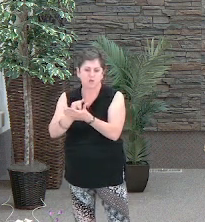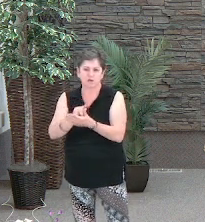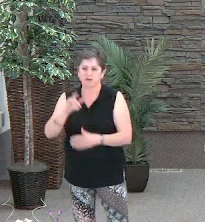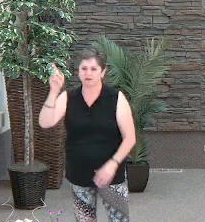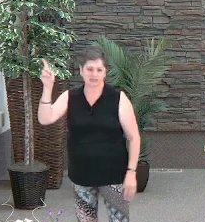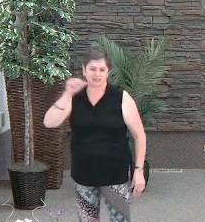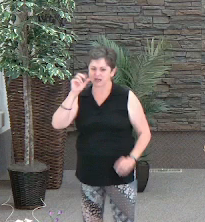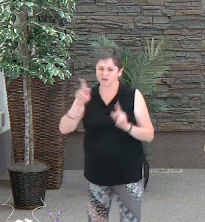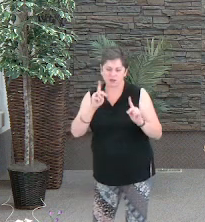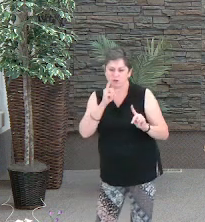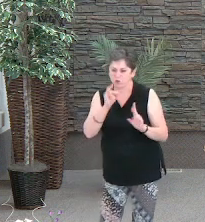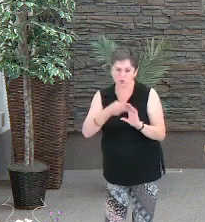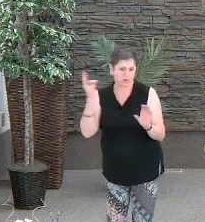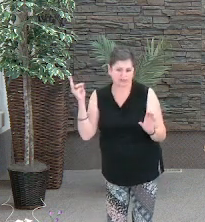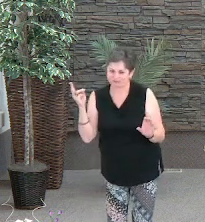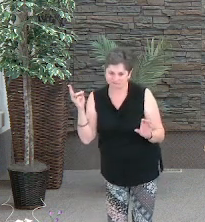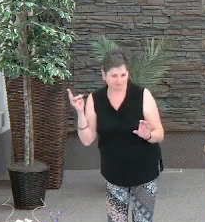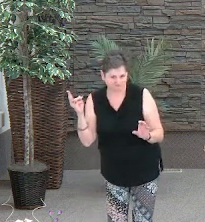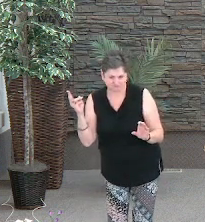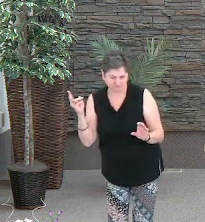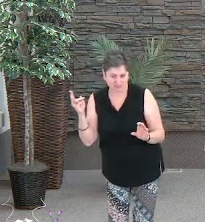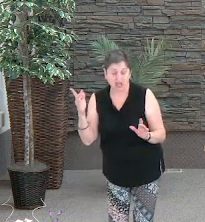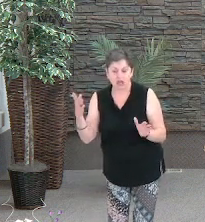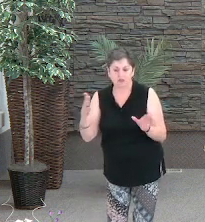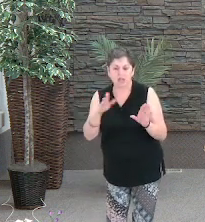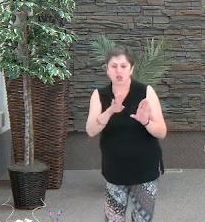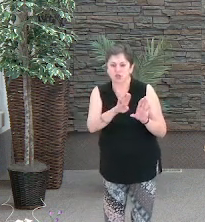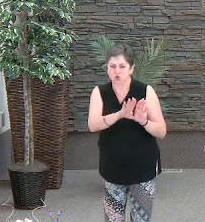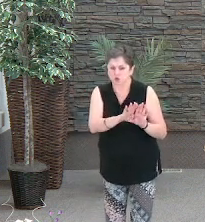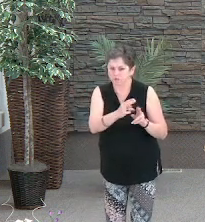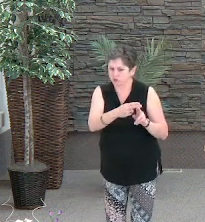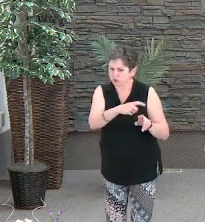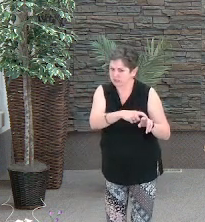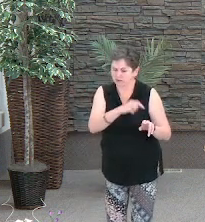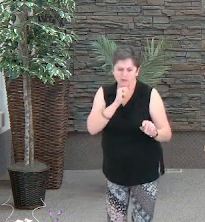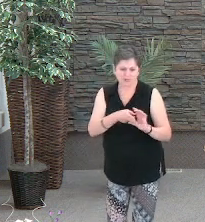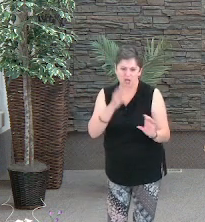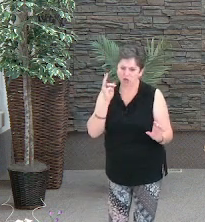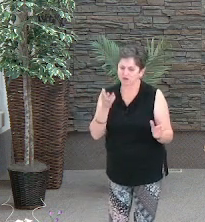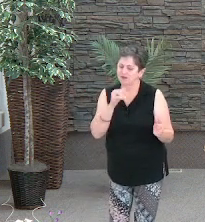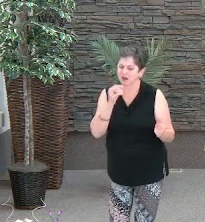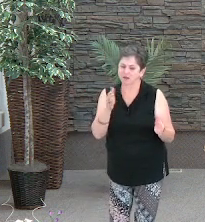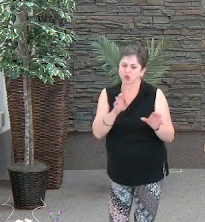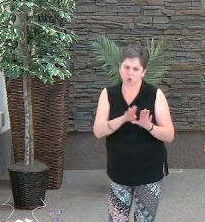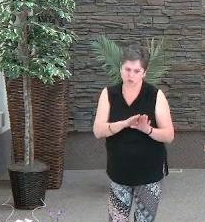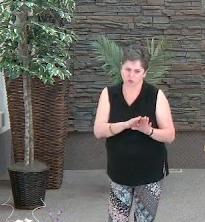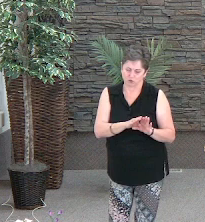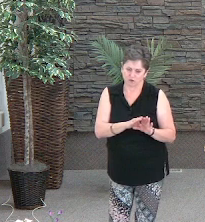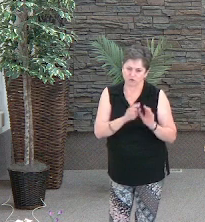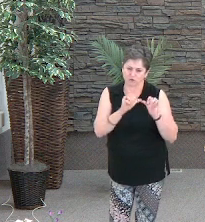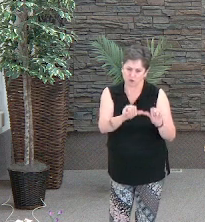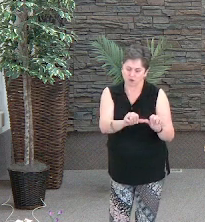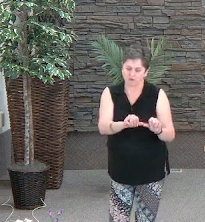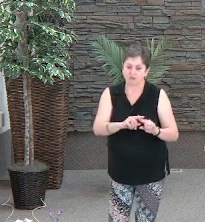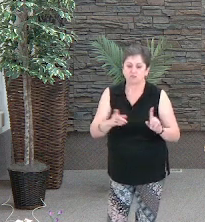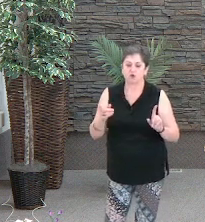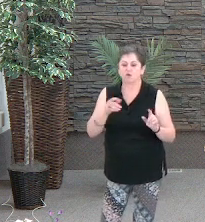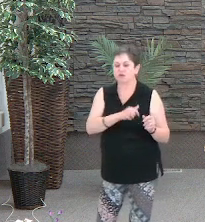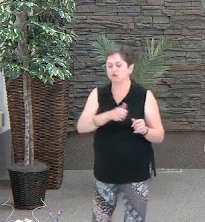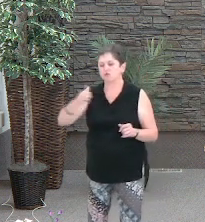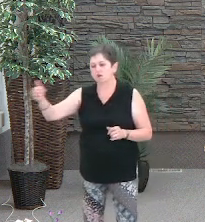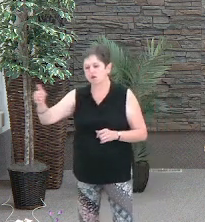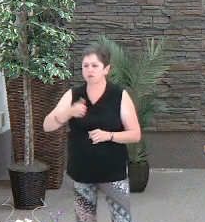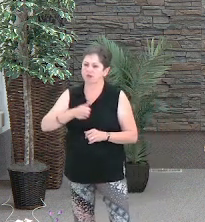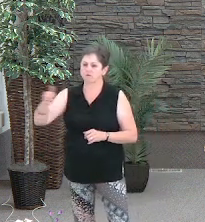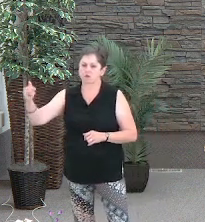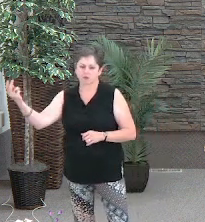not a people that is quitting. They closed the doors, but they did not close the doors. So in the meantime, they drive back to